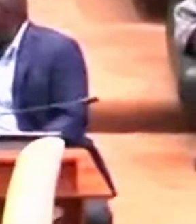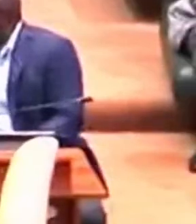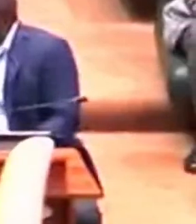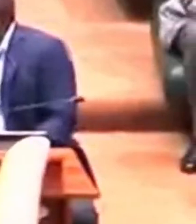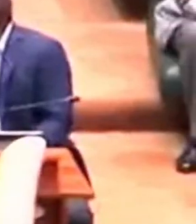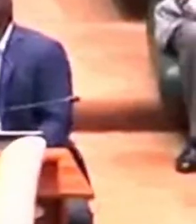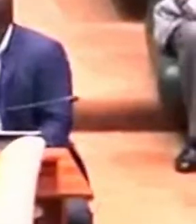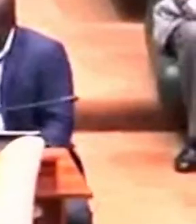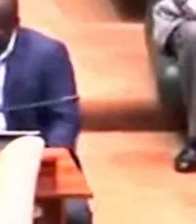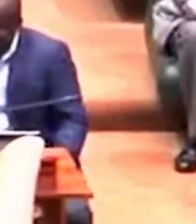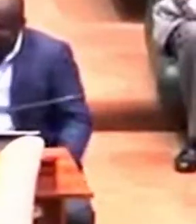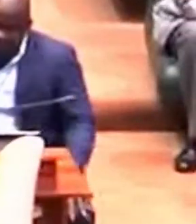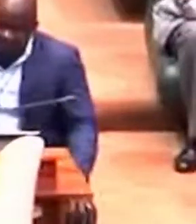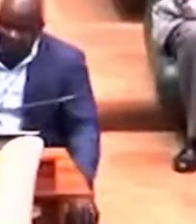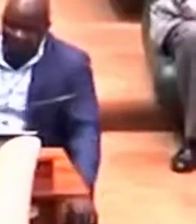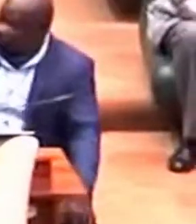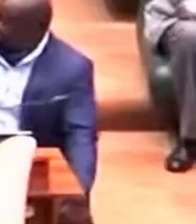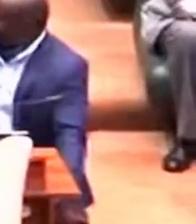Order.